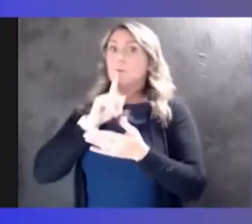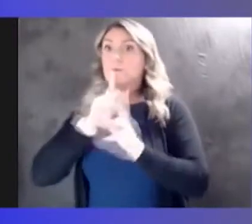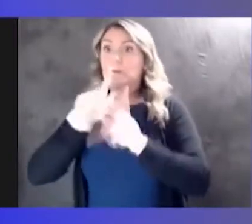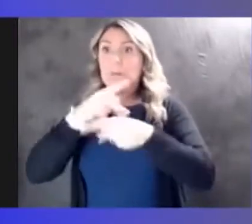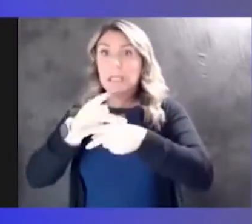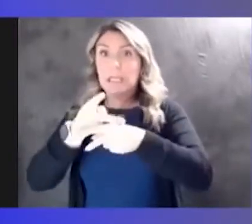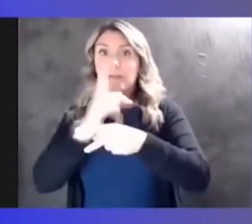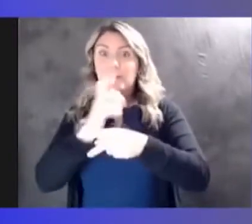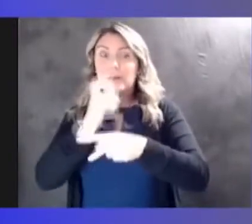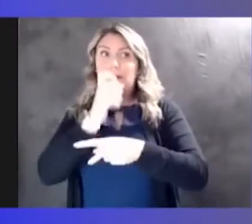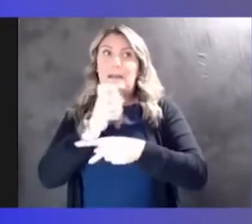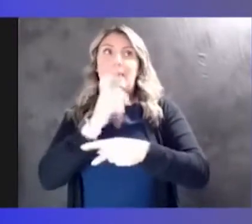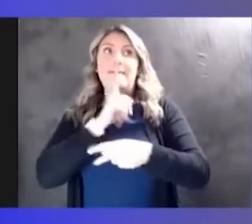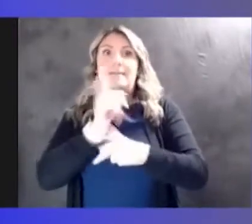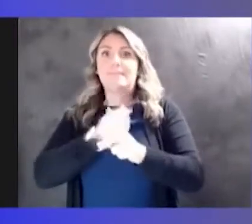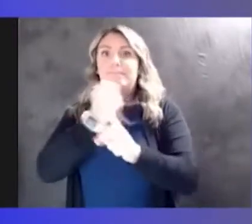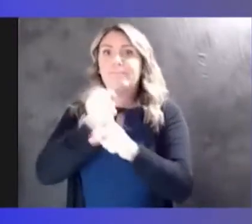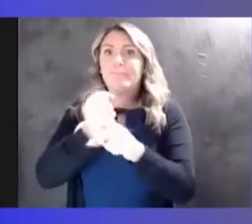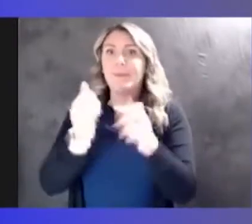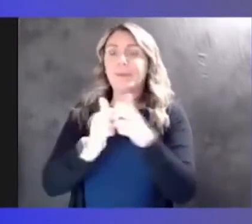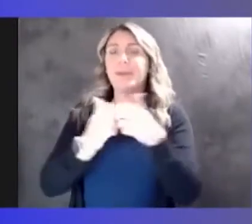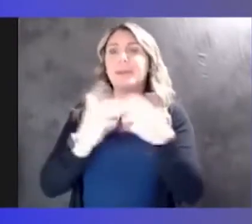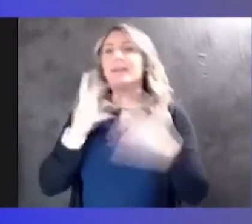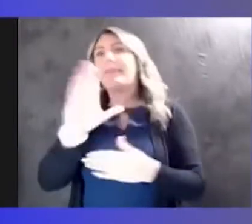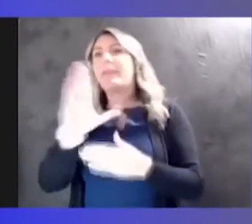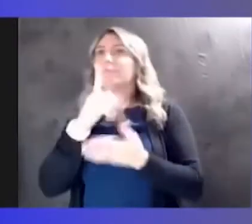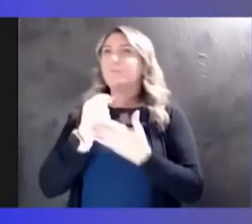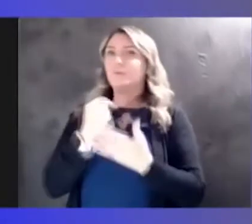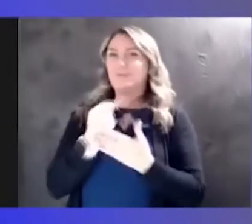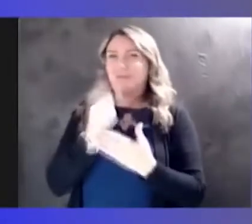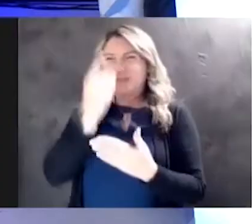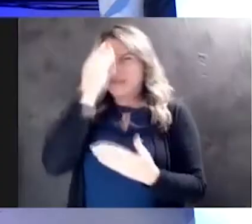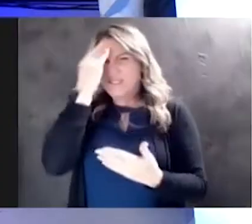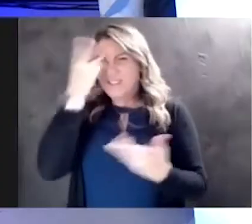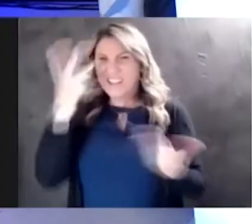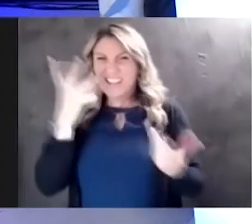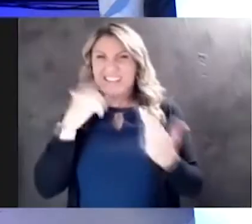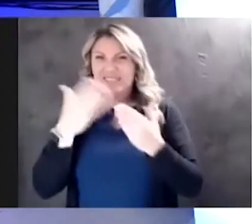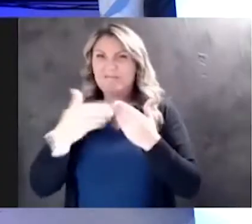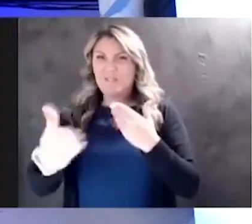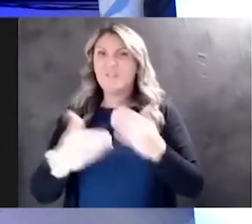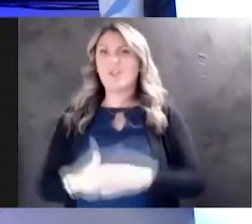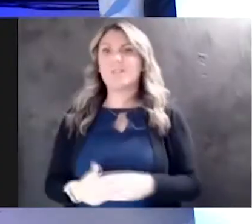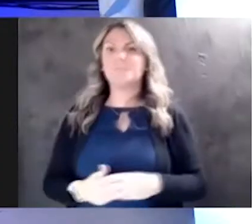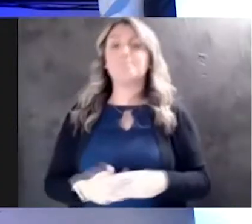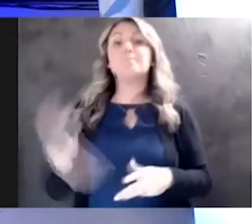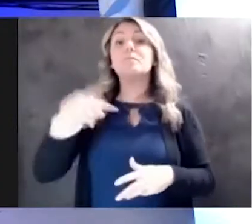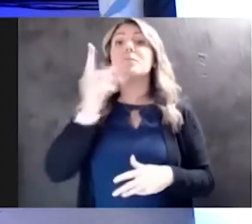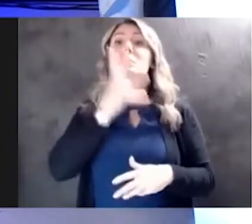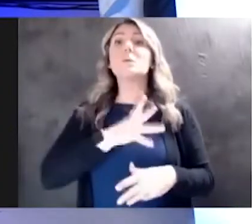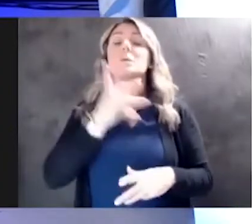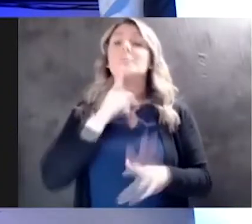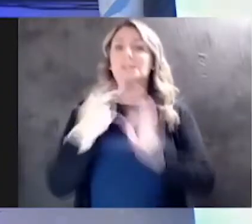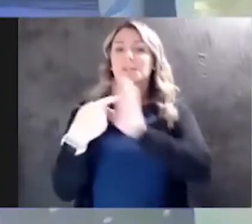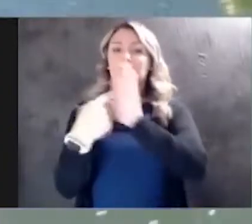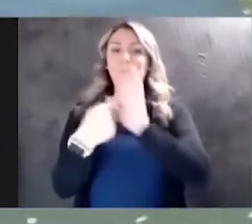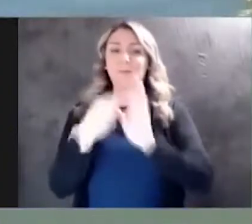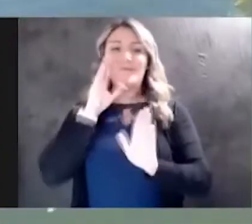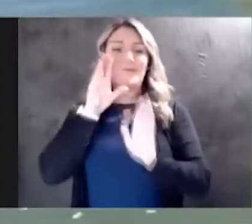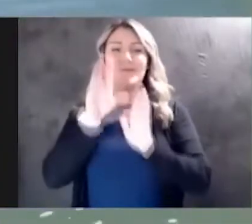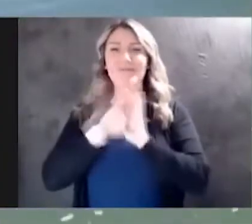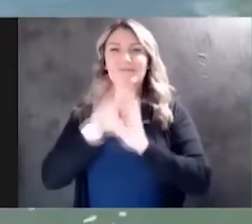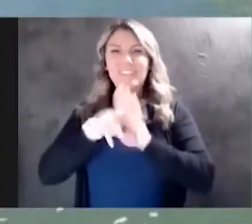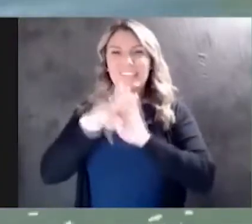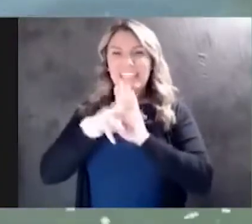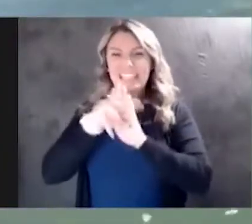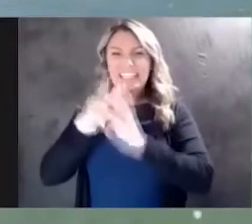untoward impact on their treatments going forward. So these women, as we've been showing you this video of them flying across the